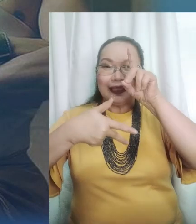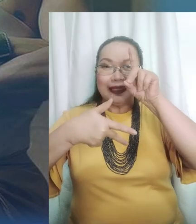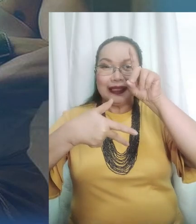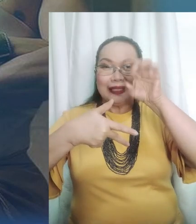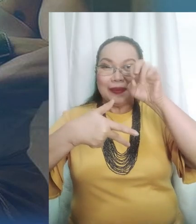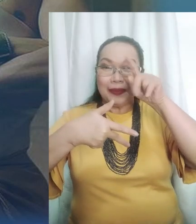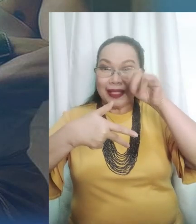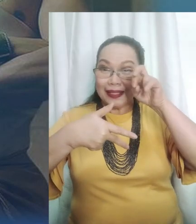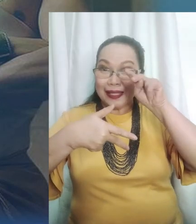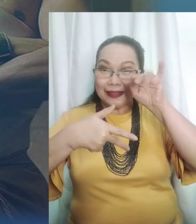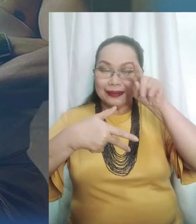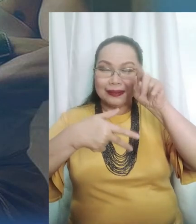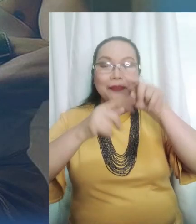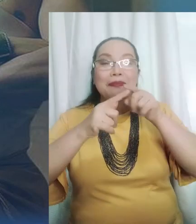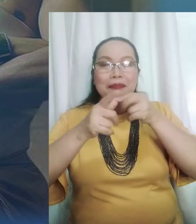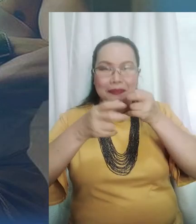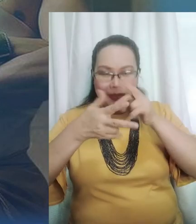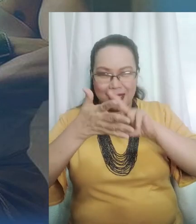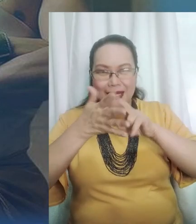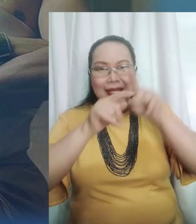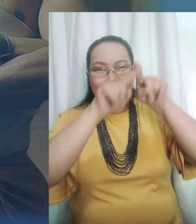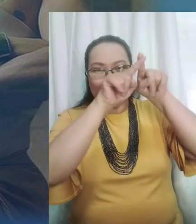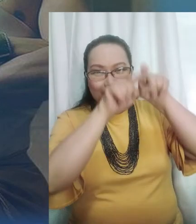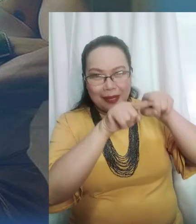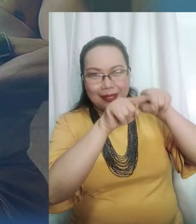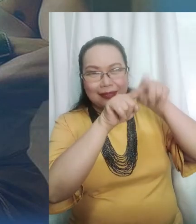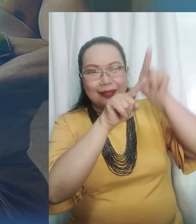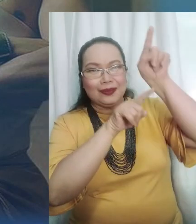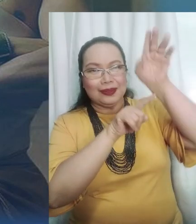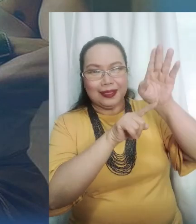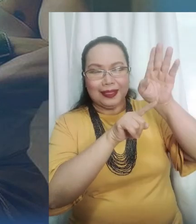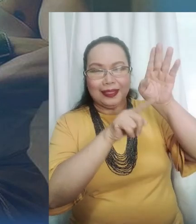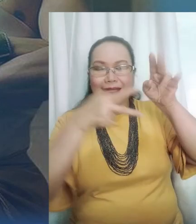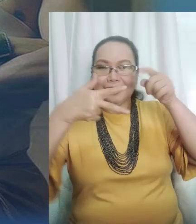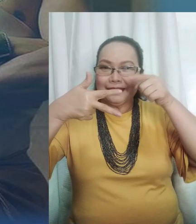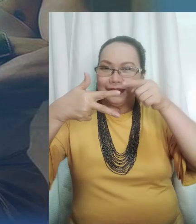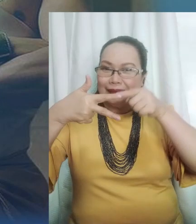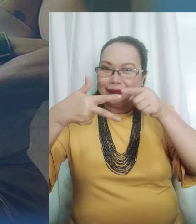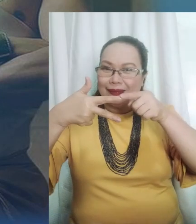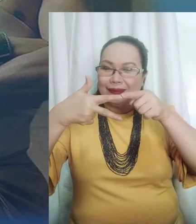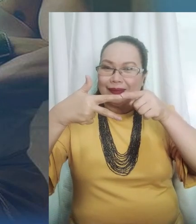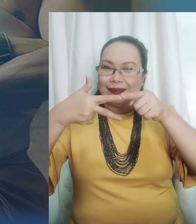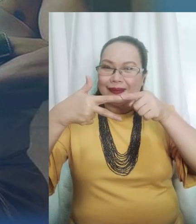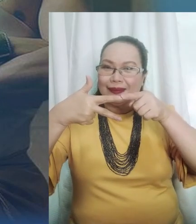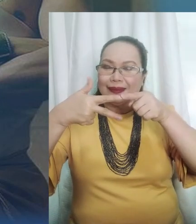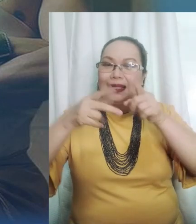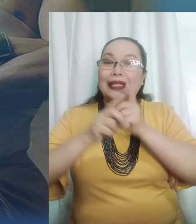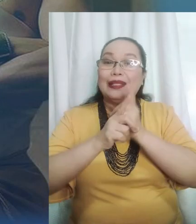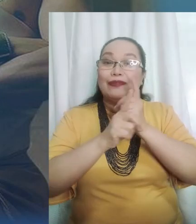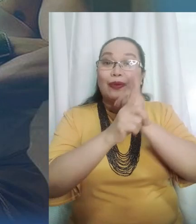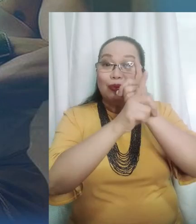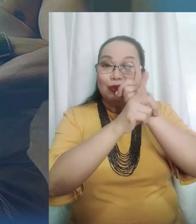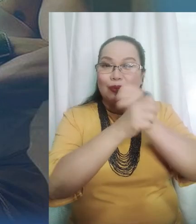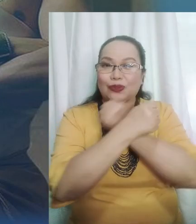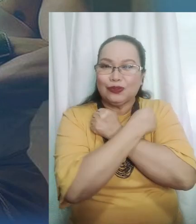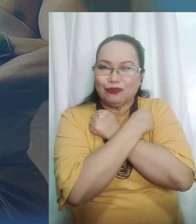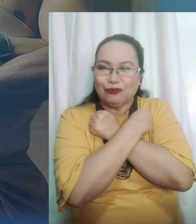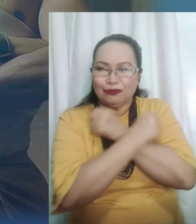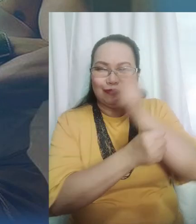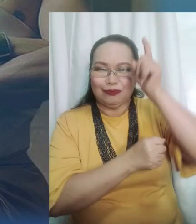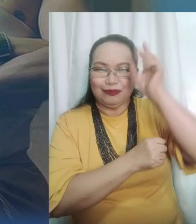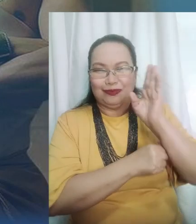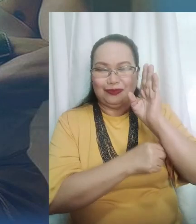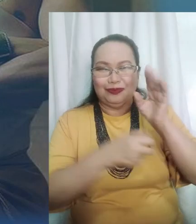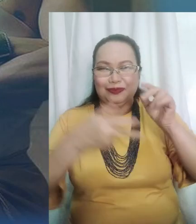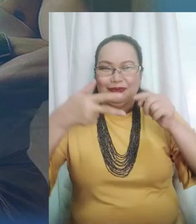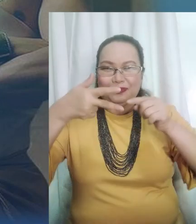dependence. Second, God tested Joseph in the area of devotion.